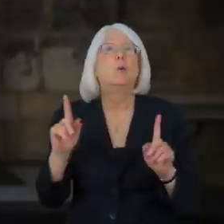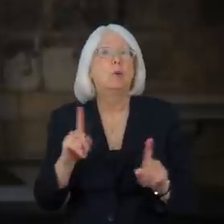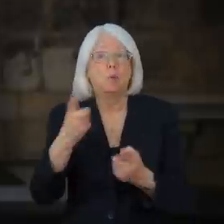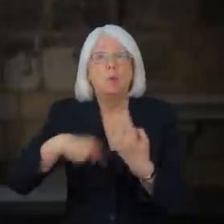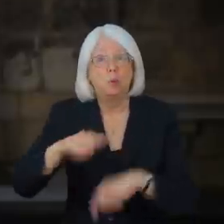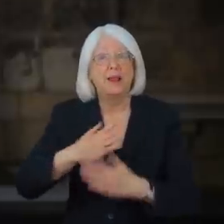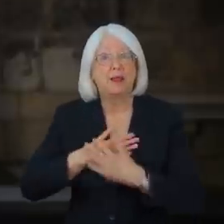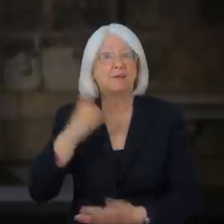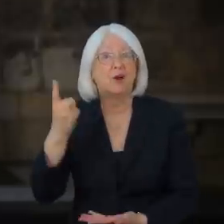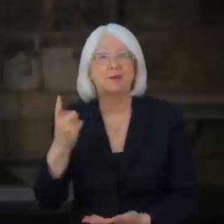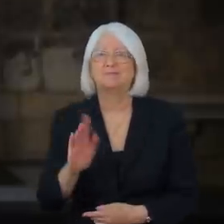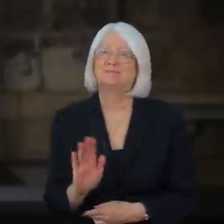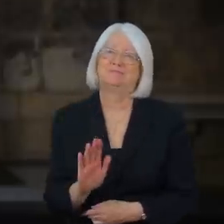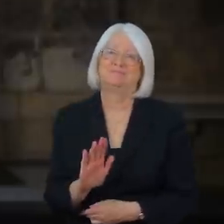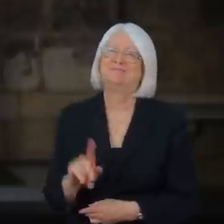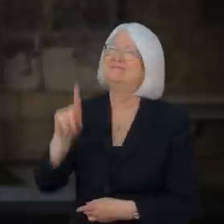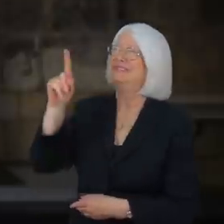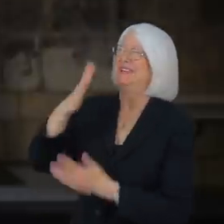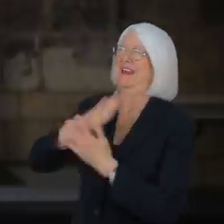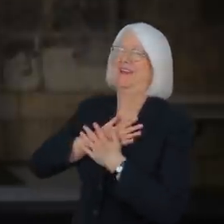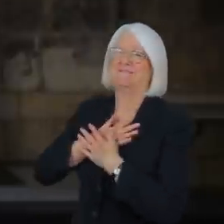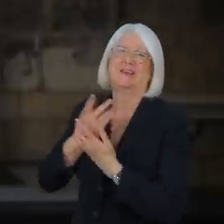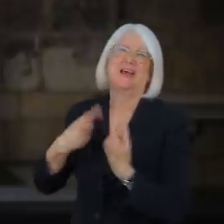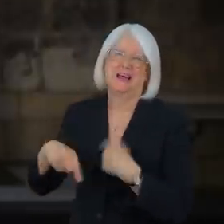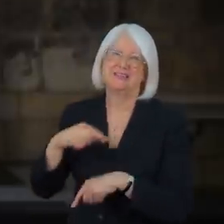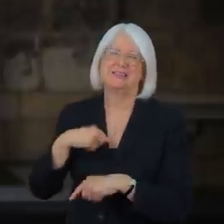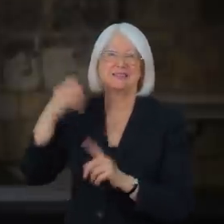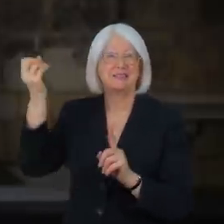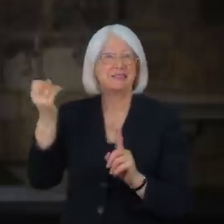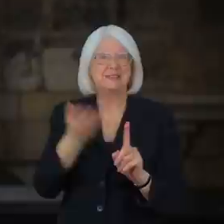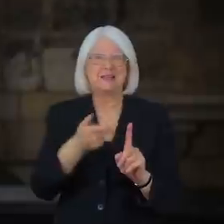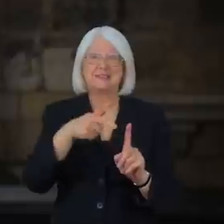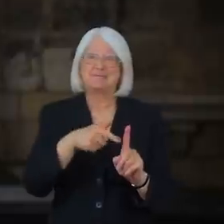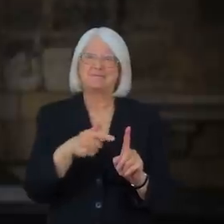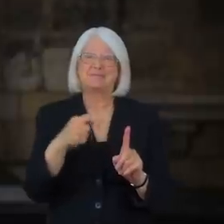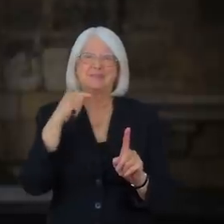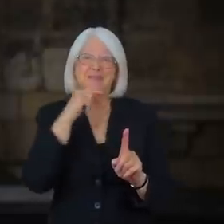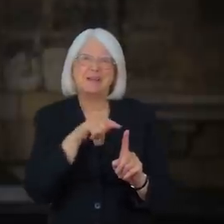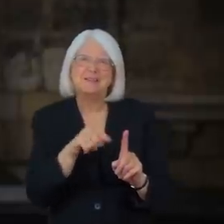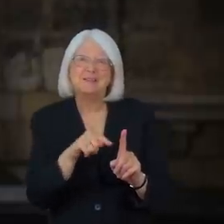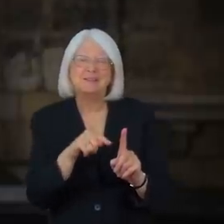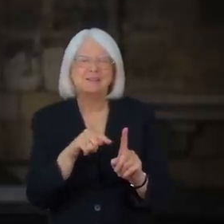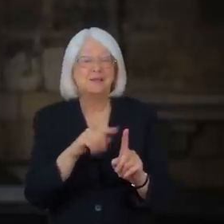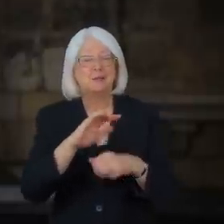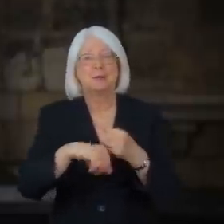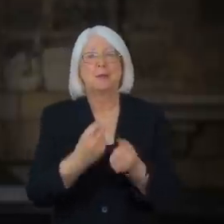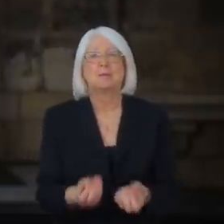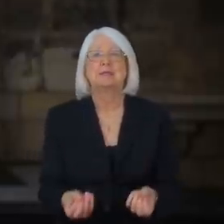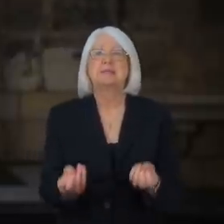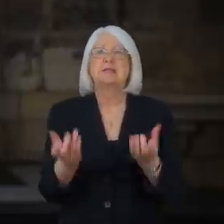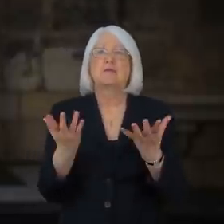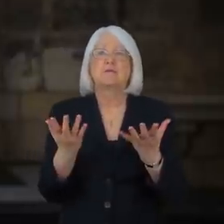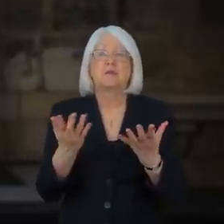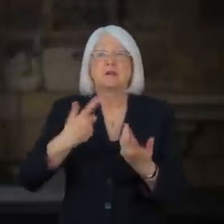loved God, but that he loved us and sent his Son to be the atoning